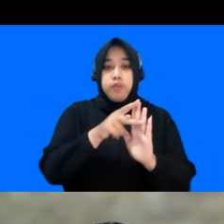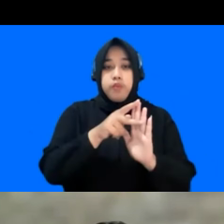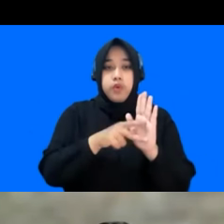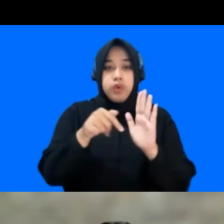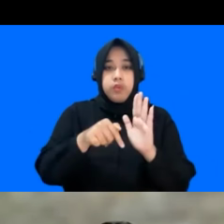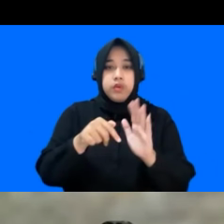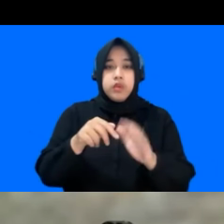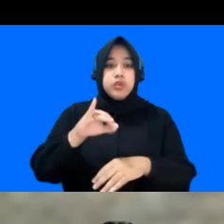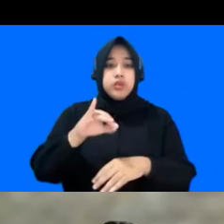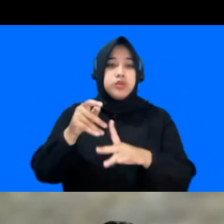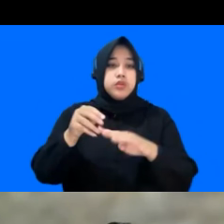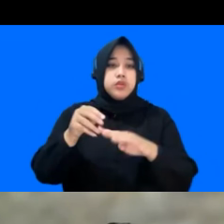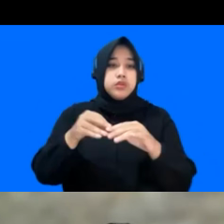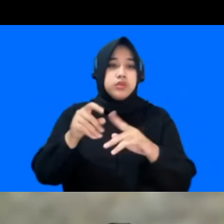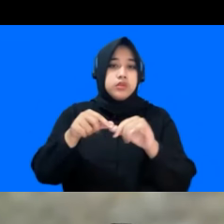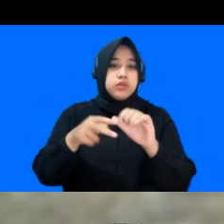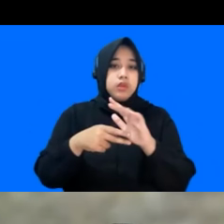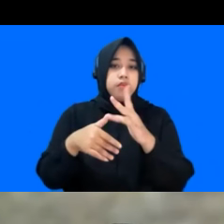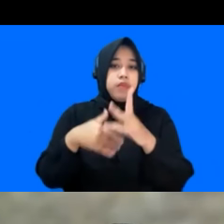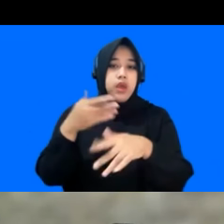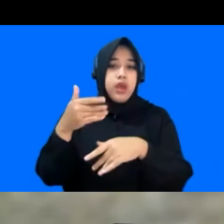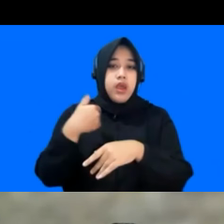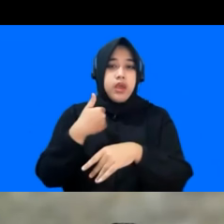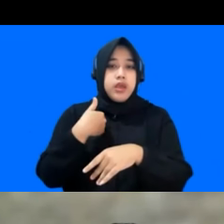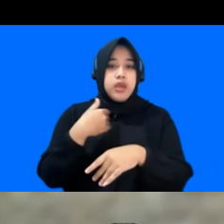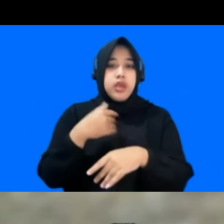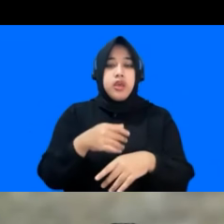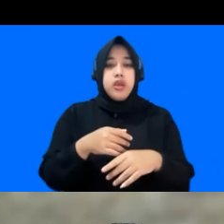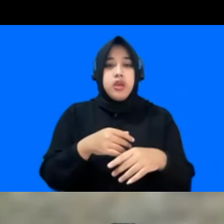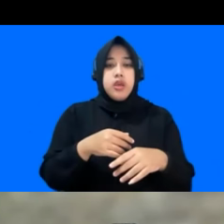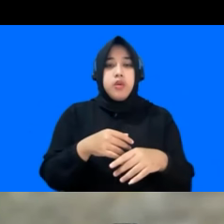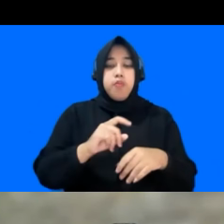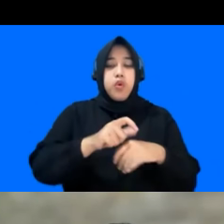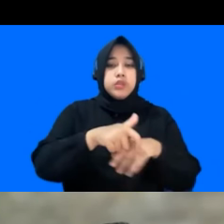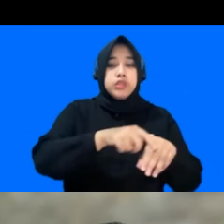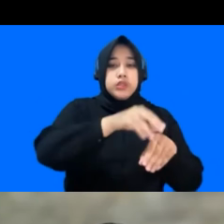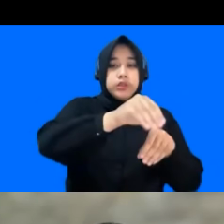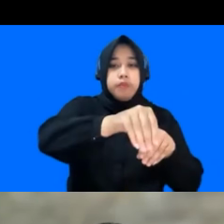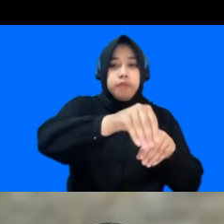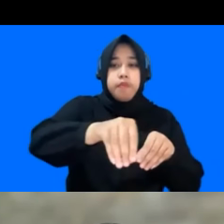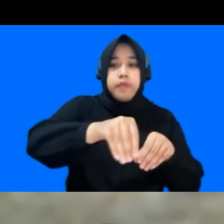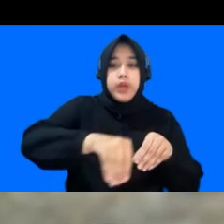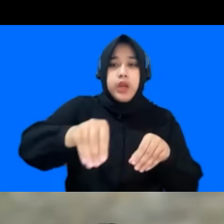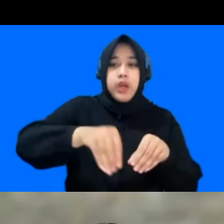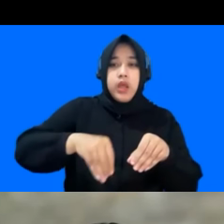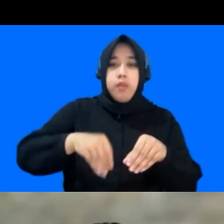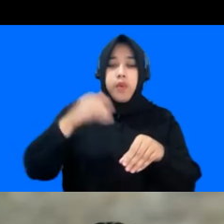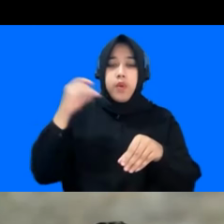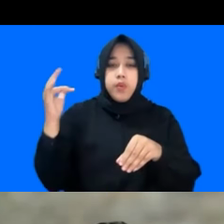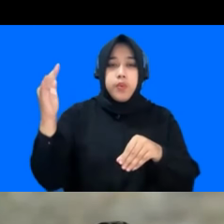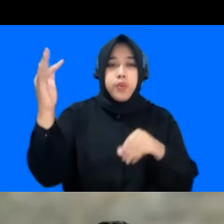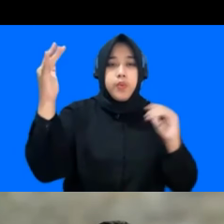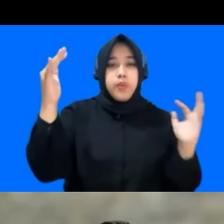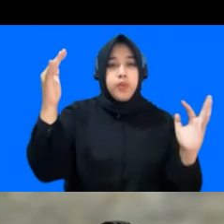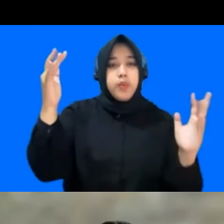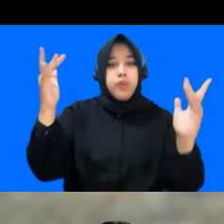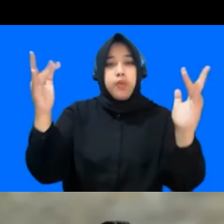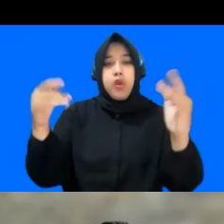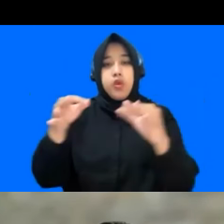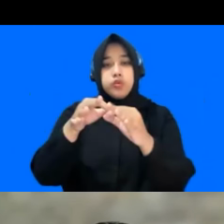This is a visualization of the urban greening components, the nature-based solutions components. So the current status